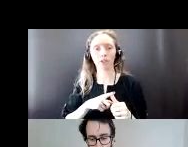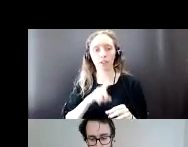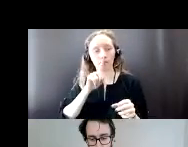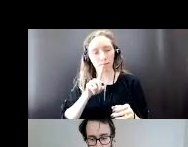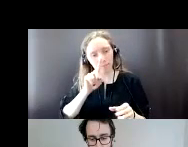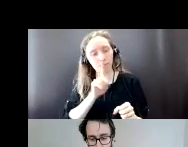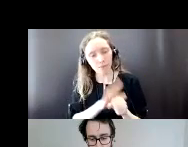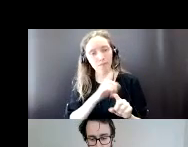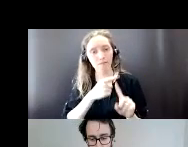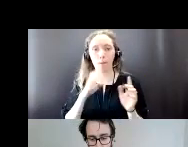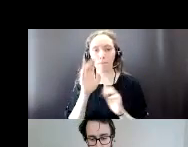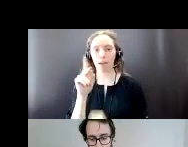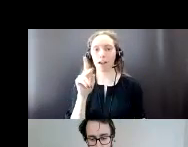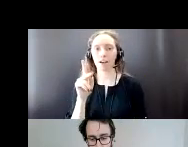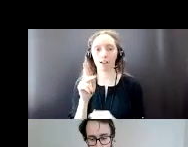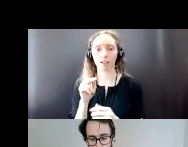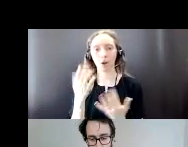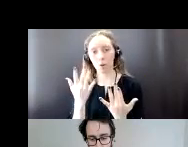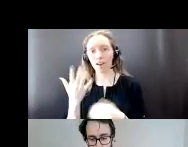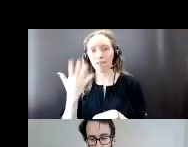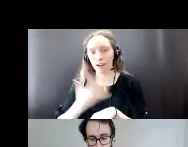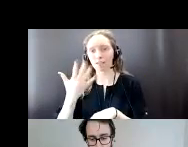is legitimate.